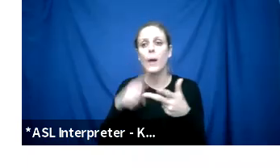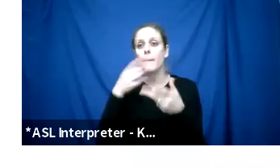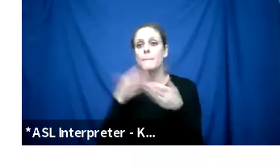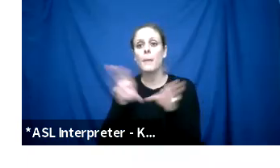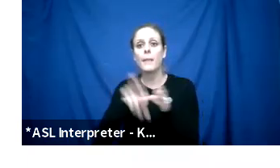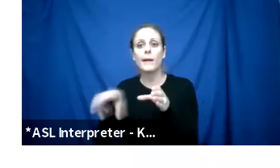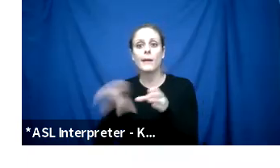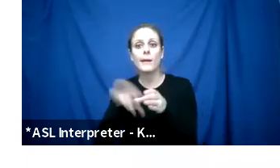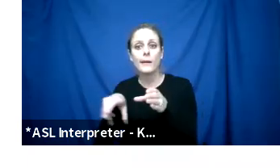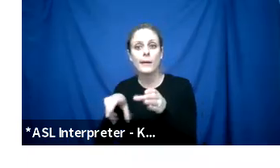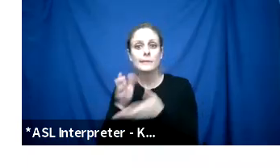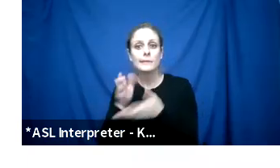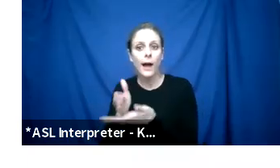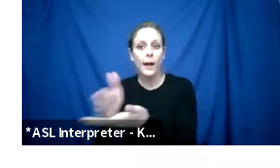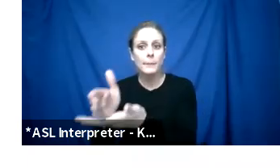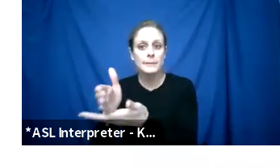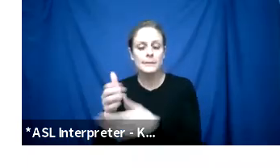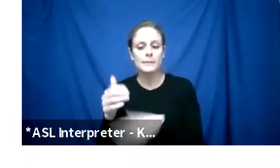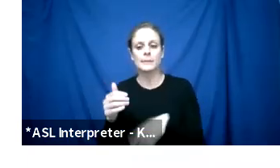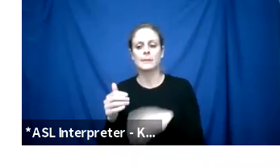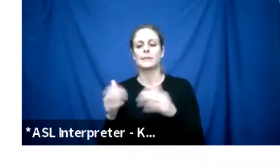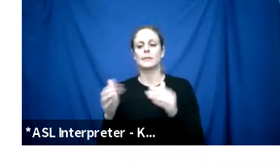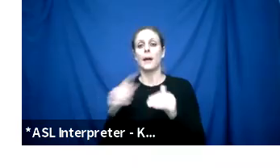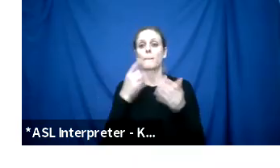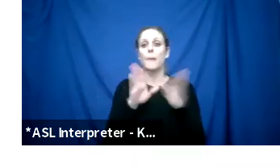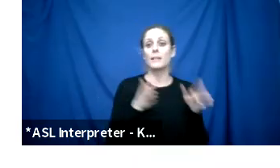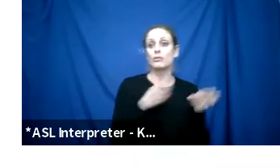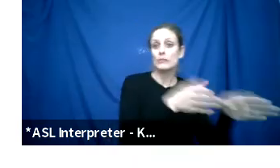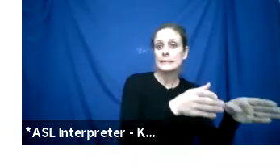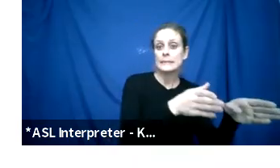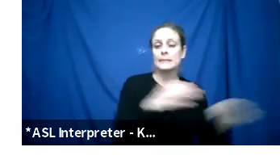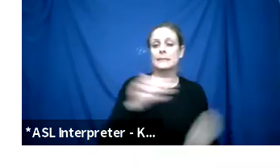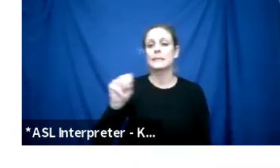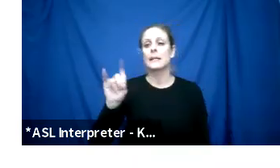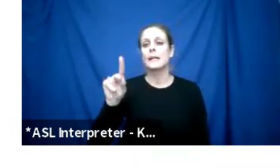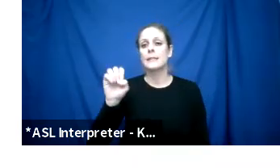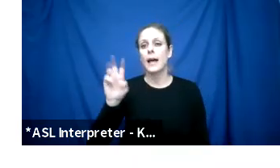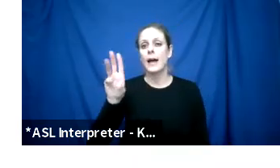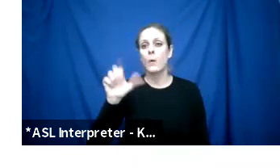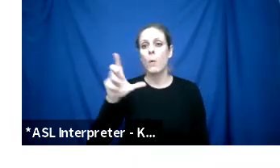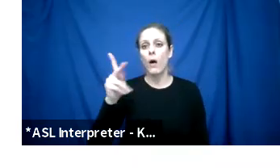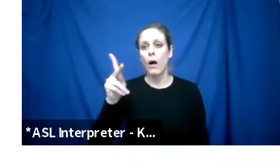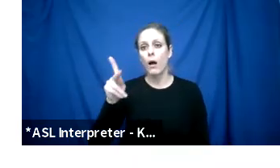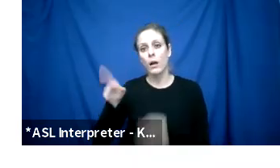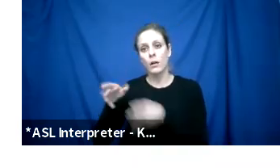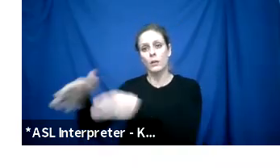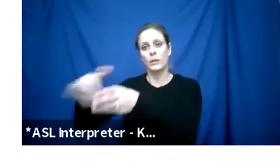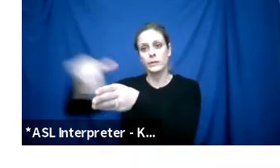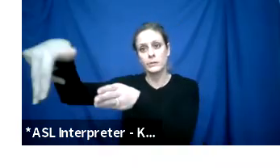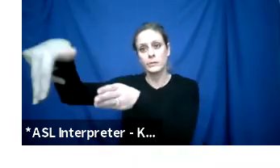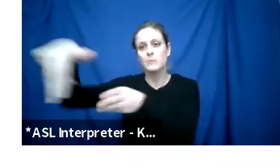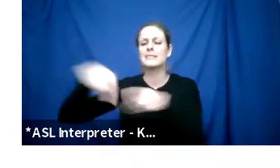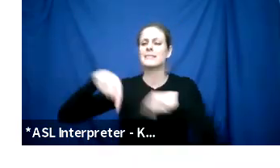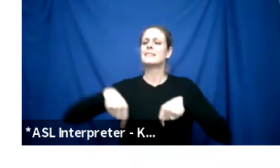located within sites, and then public streets and sidewalks along the boundaries. Now, this can sometimes be a challenging